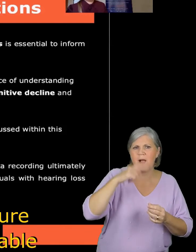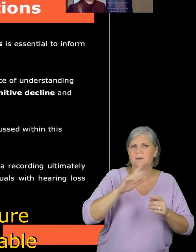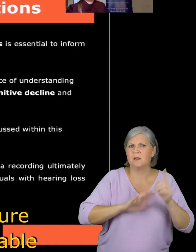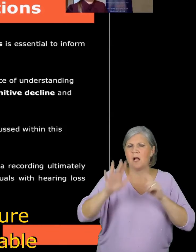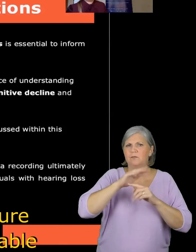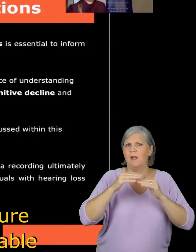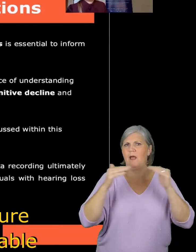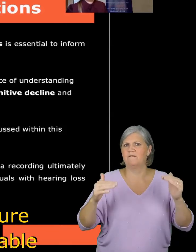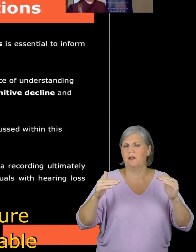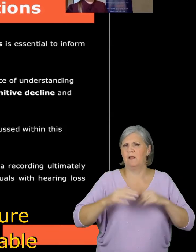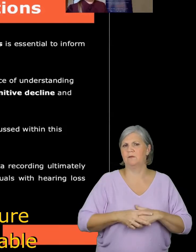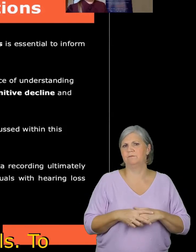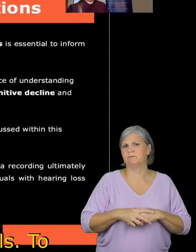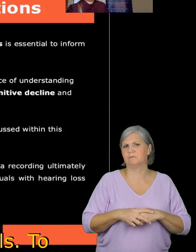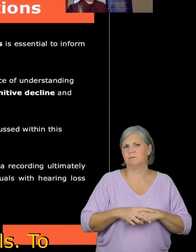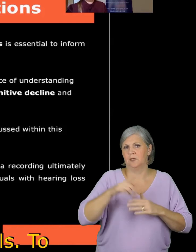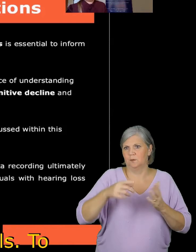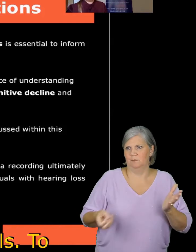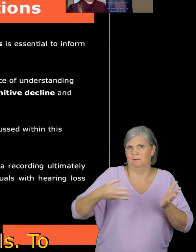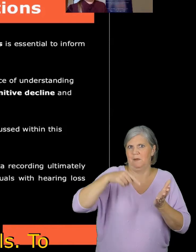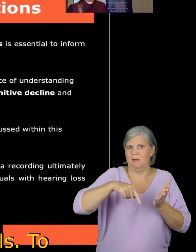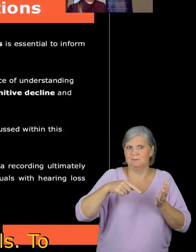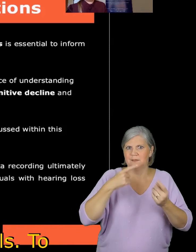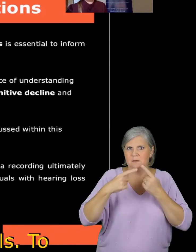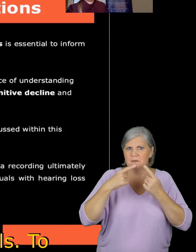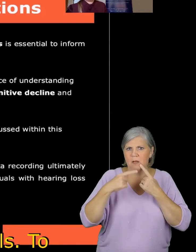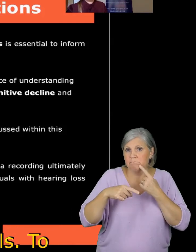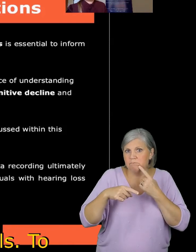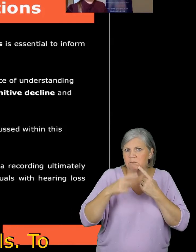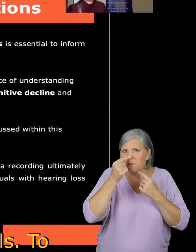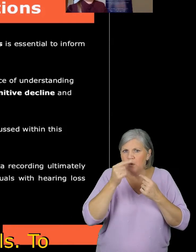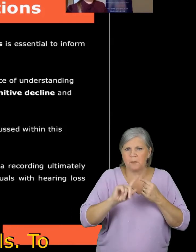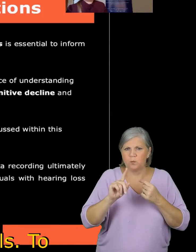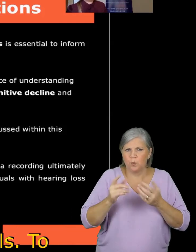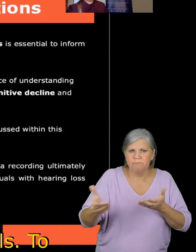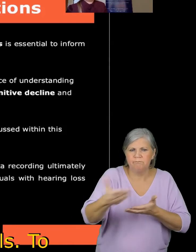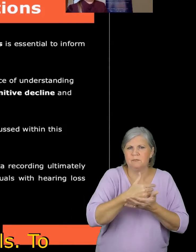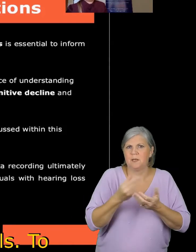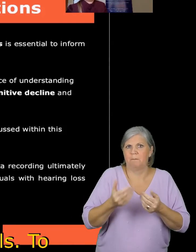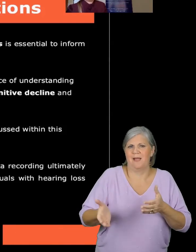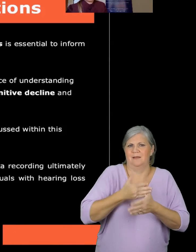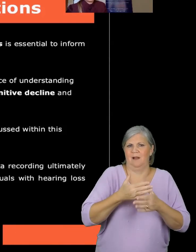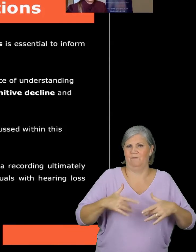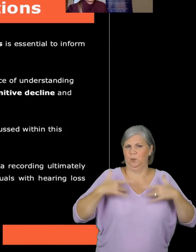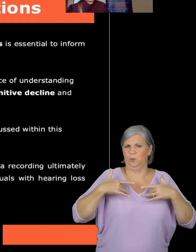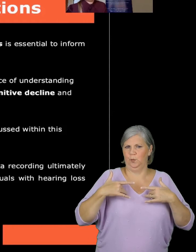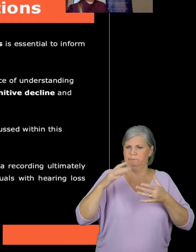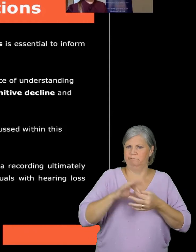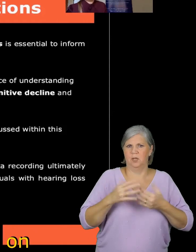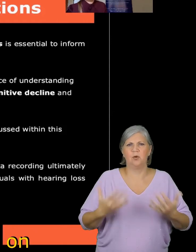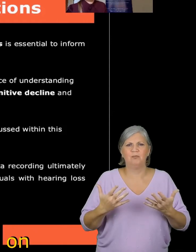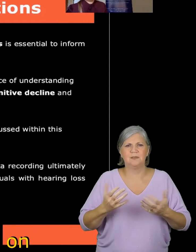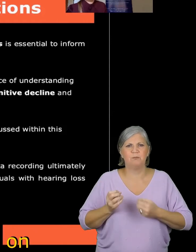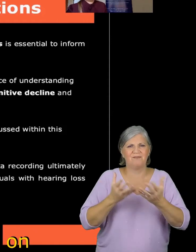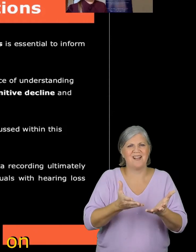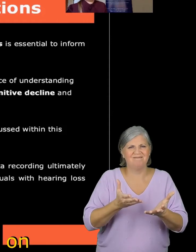future projections that would enable future planning for local authority and national level. To supplement this data,